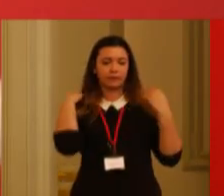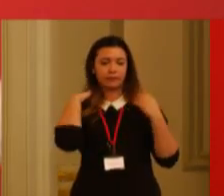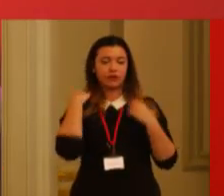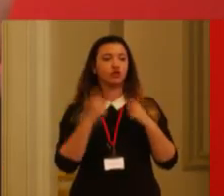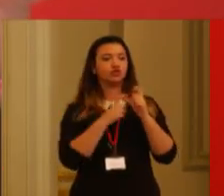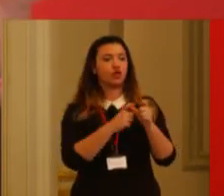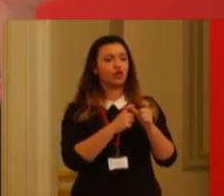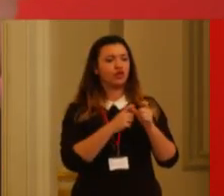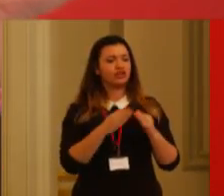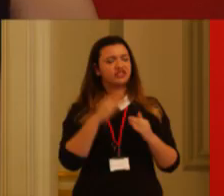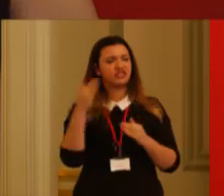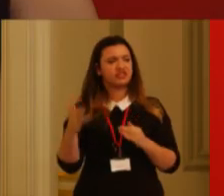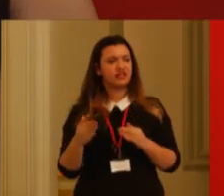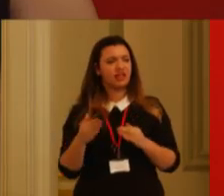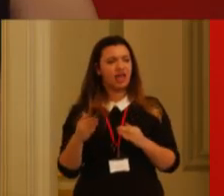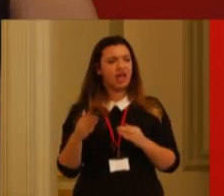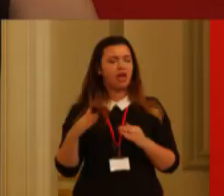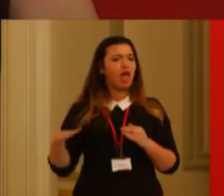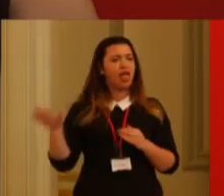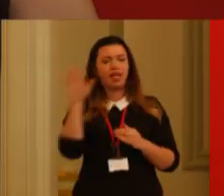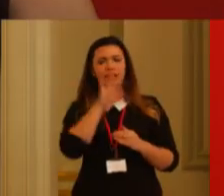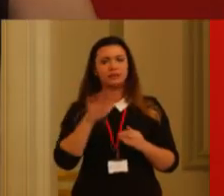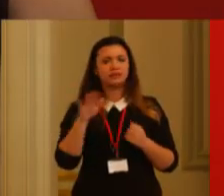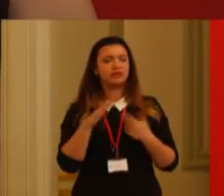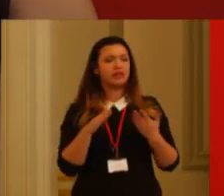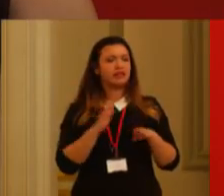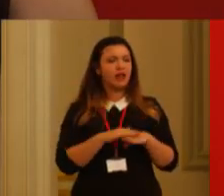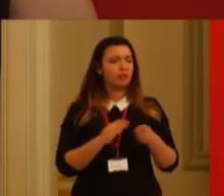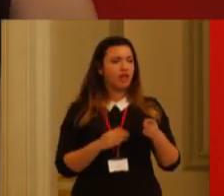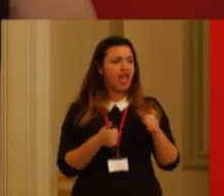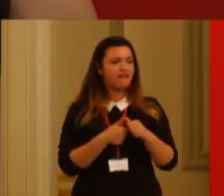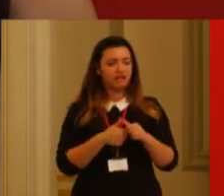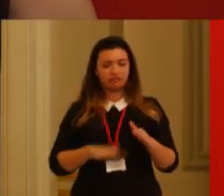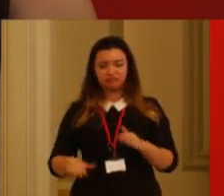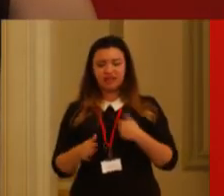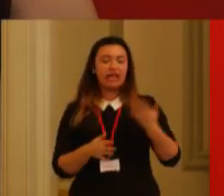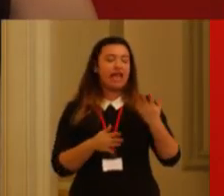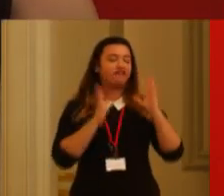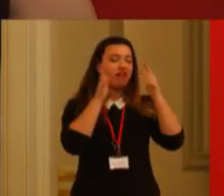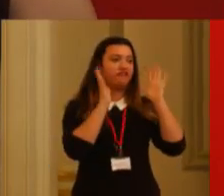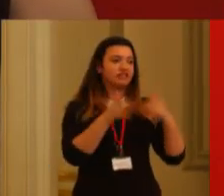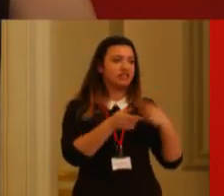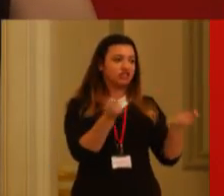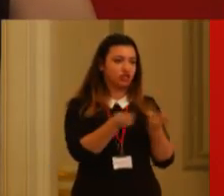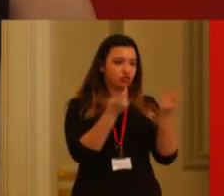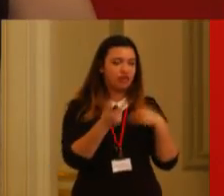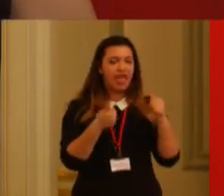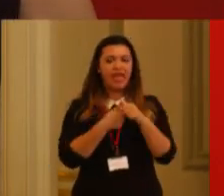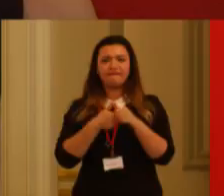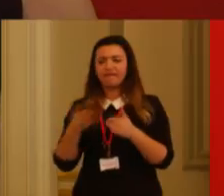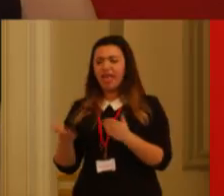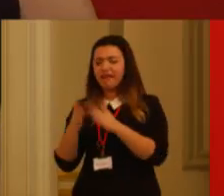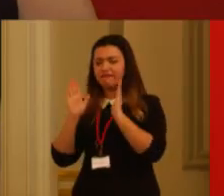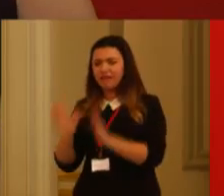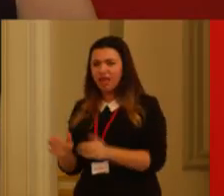day? And all sorts of activities, like married couples are down at the bottom.